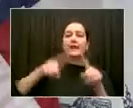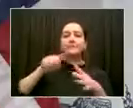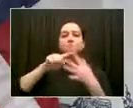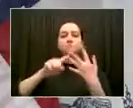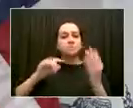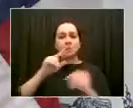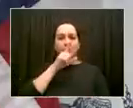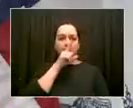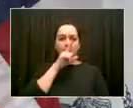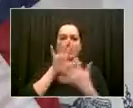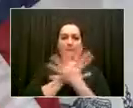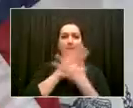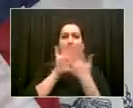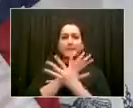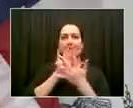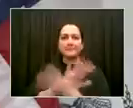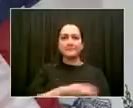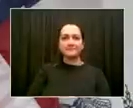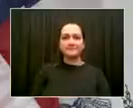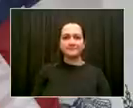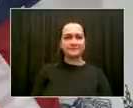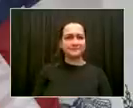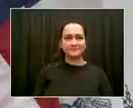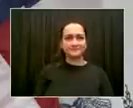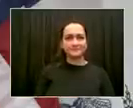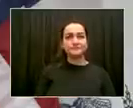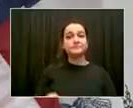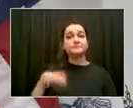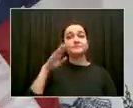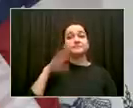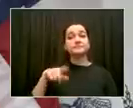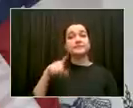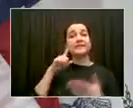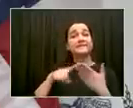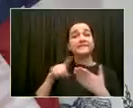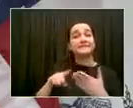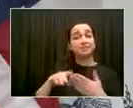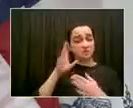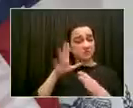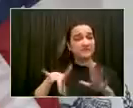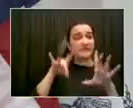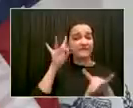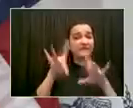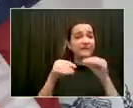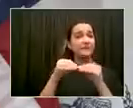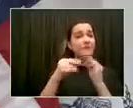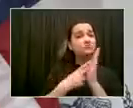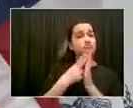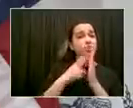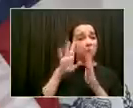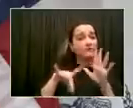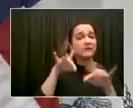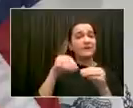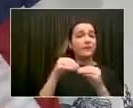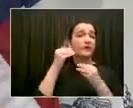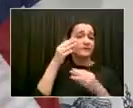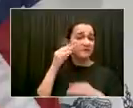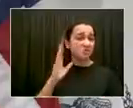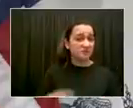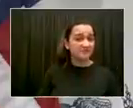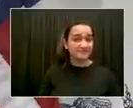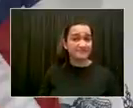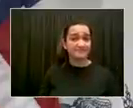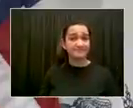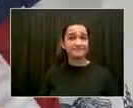is, we can't move forward if there isn't full honesty about what happened and